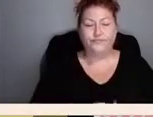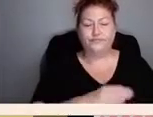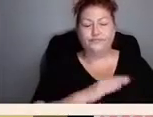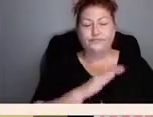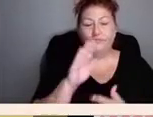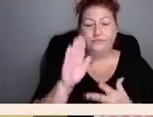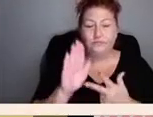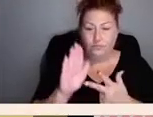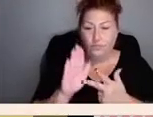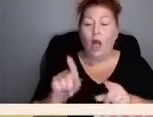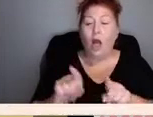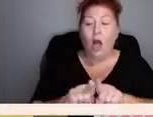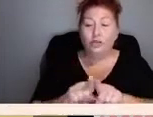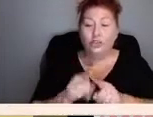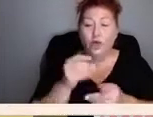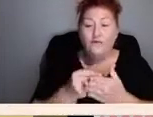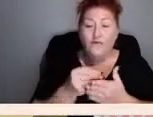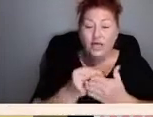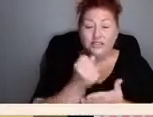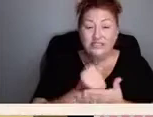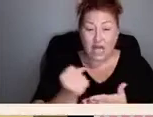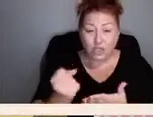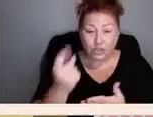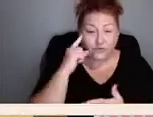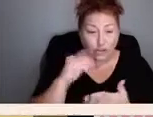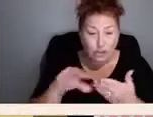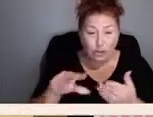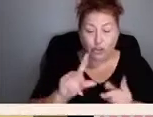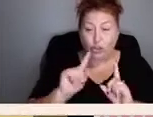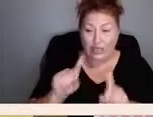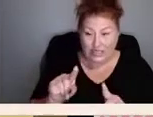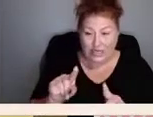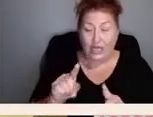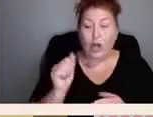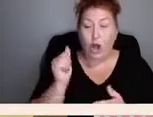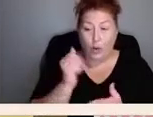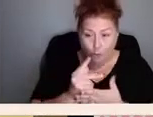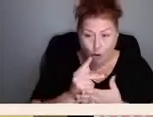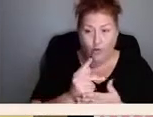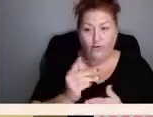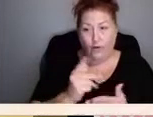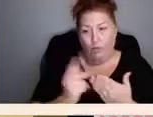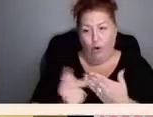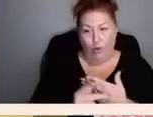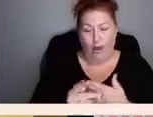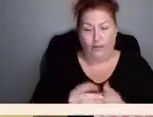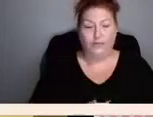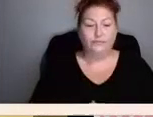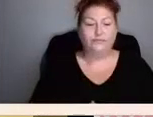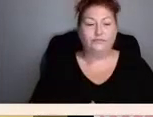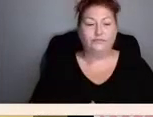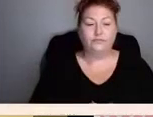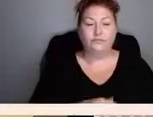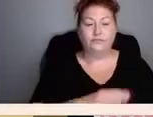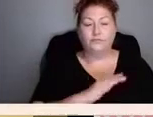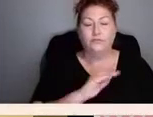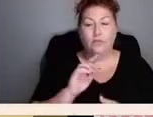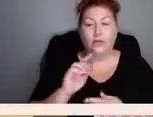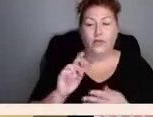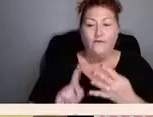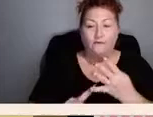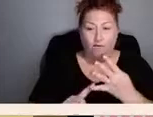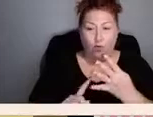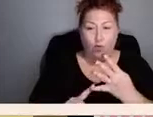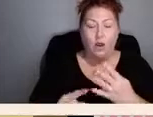It also funds scholarships for students to attend approved programs. It